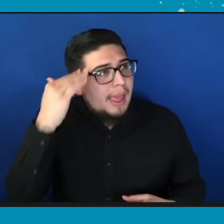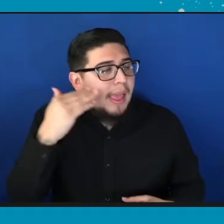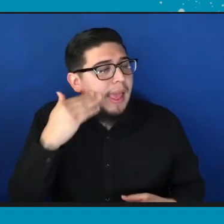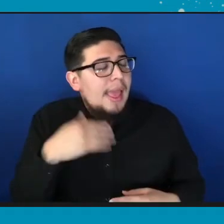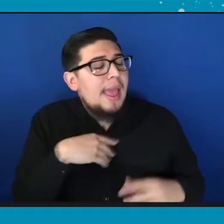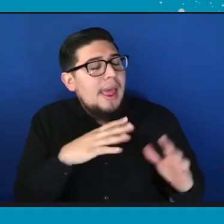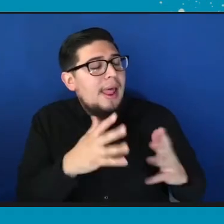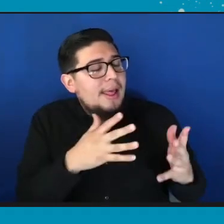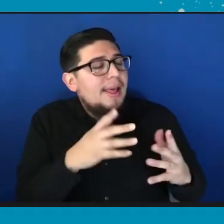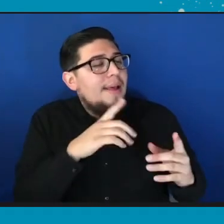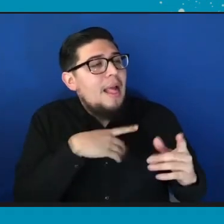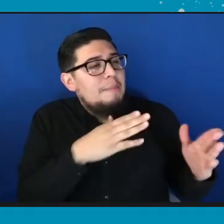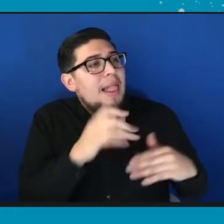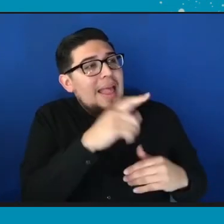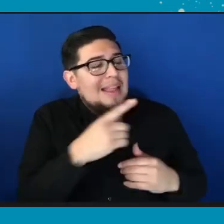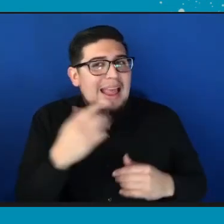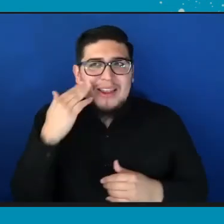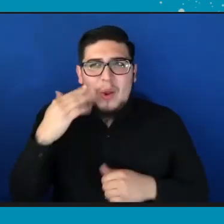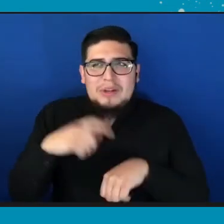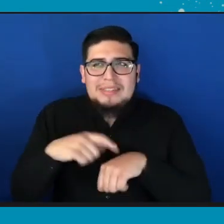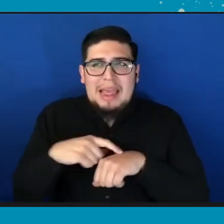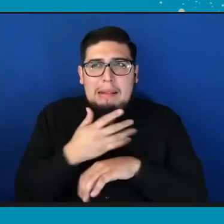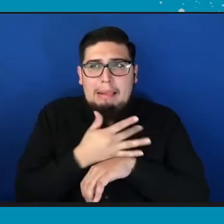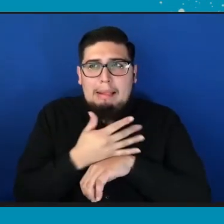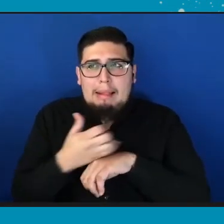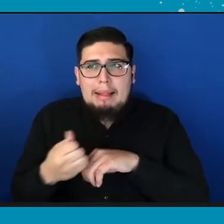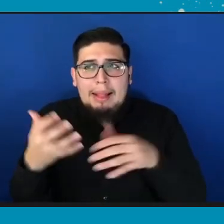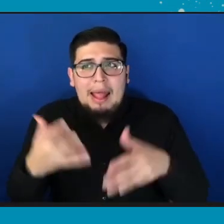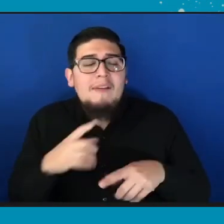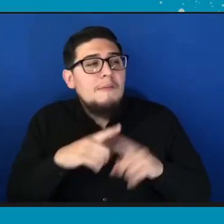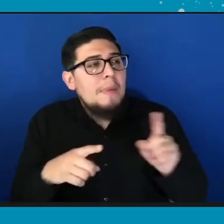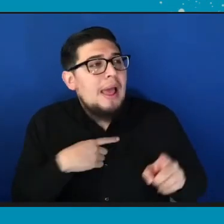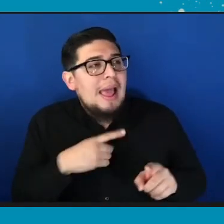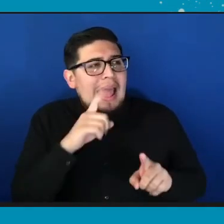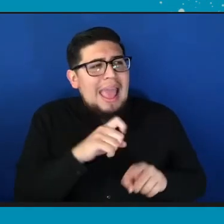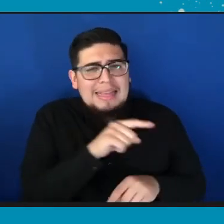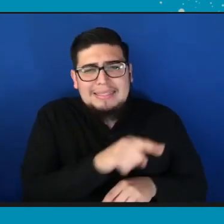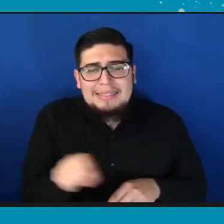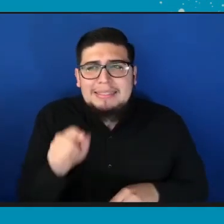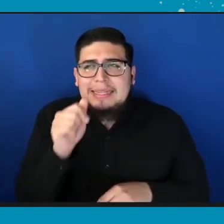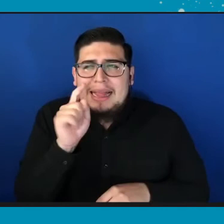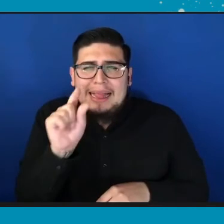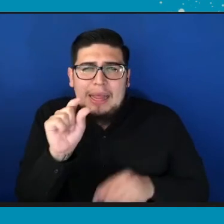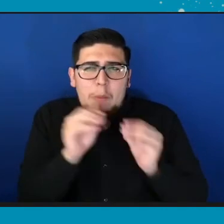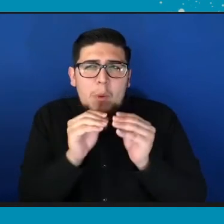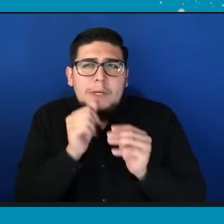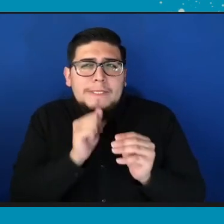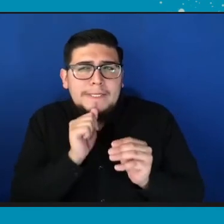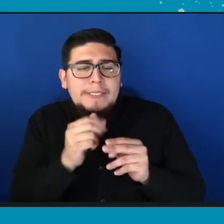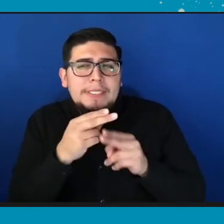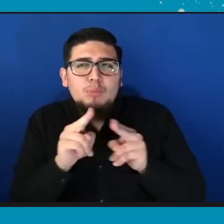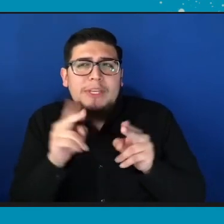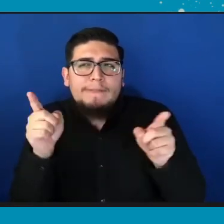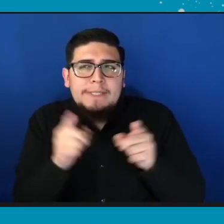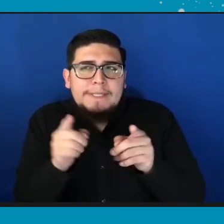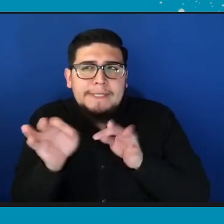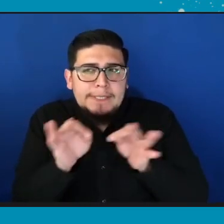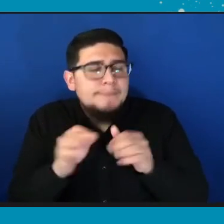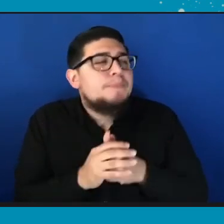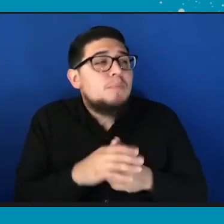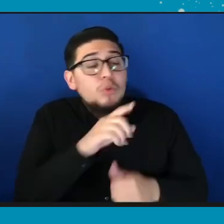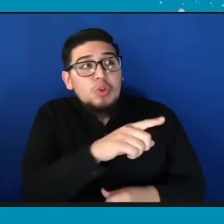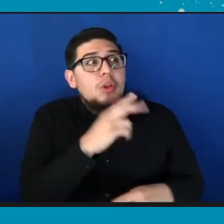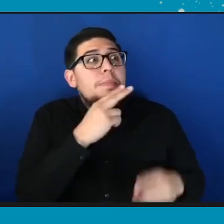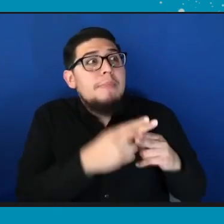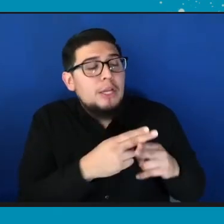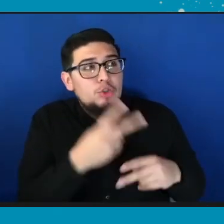we have just a small bit of time, so I'm going to ask our answers to just be a little bit more brief. But you mentioned us getting these two crucial pieces